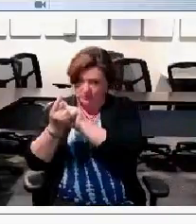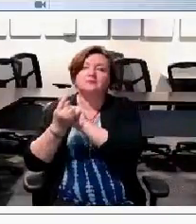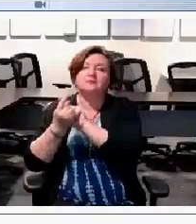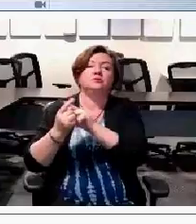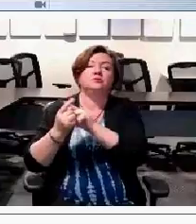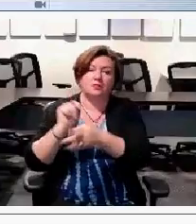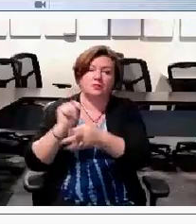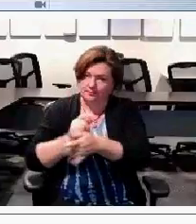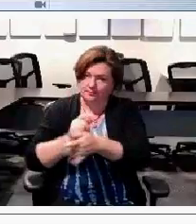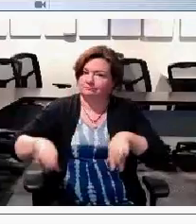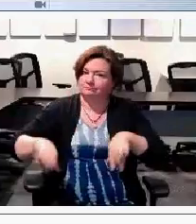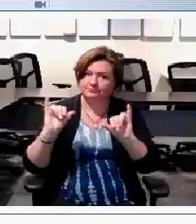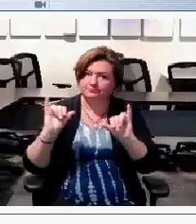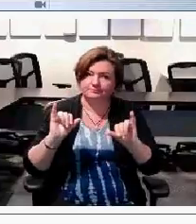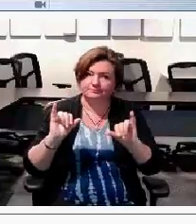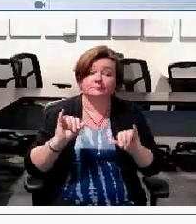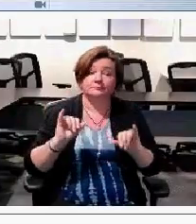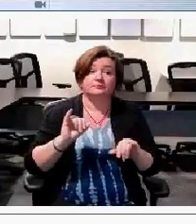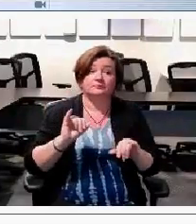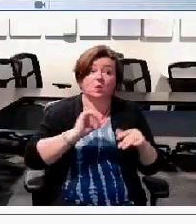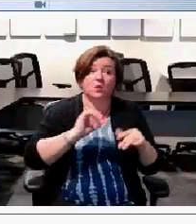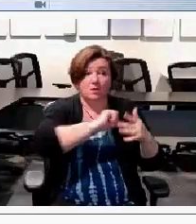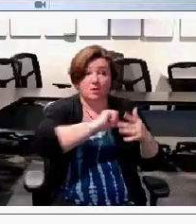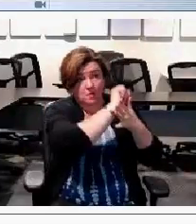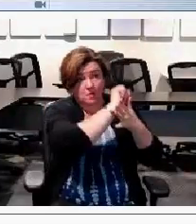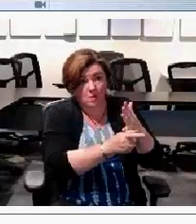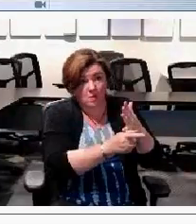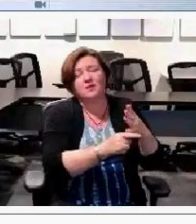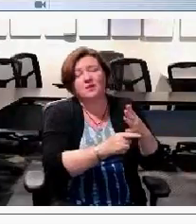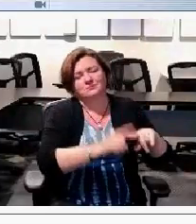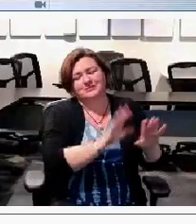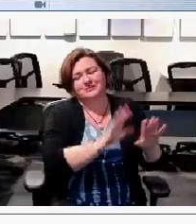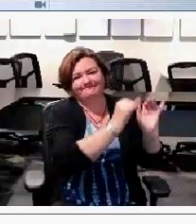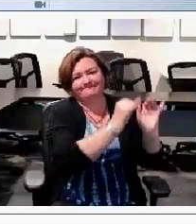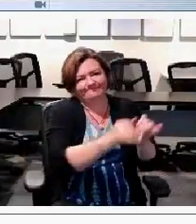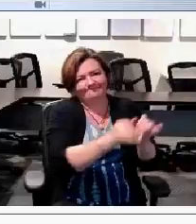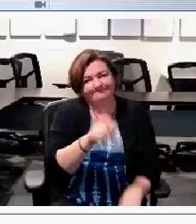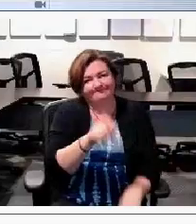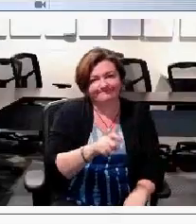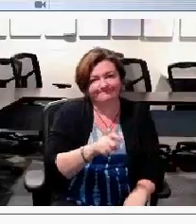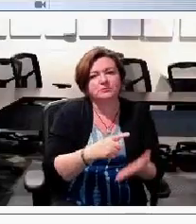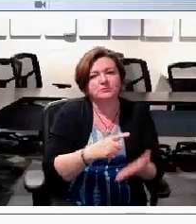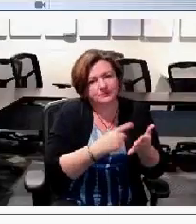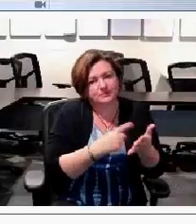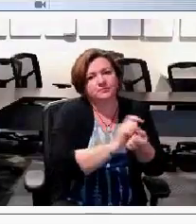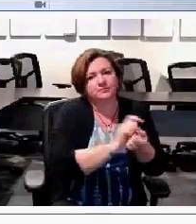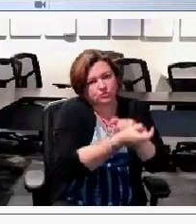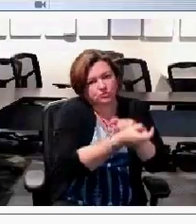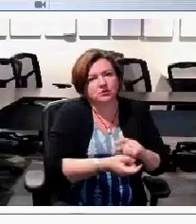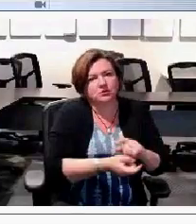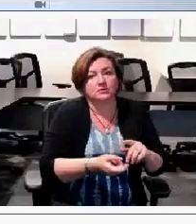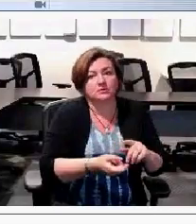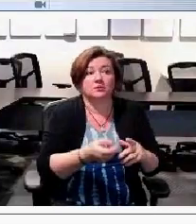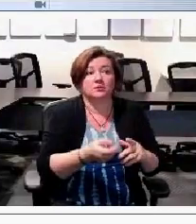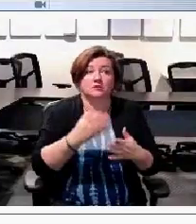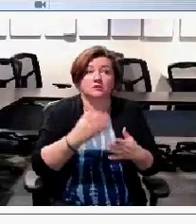is kind of tied to what their need is. So there are some children that are attending the kindergarten group,